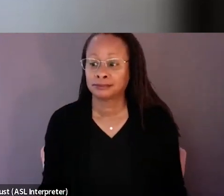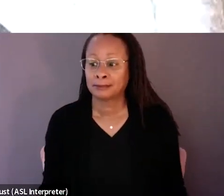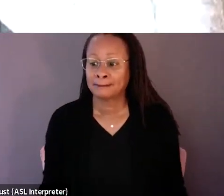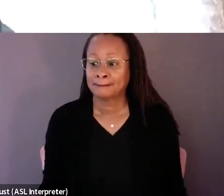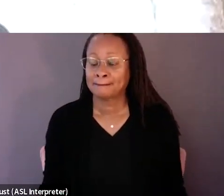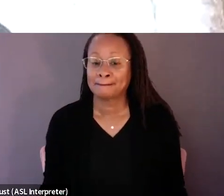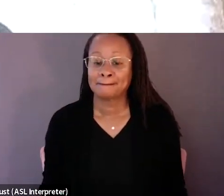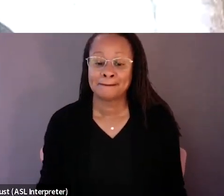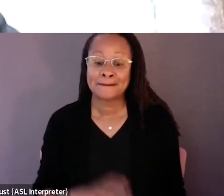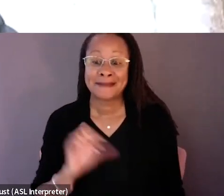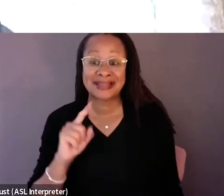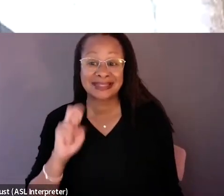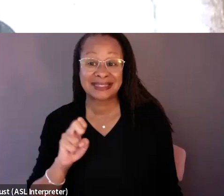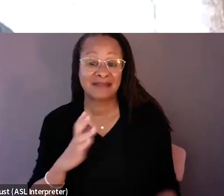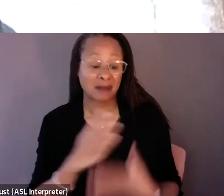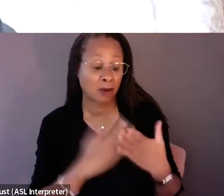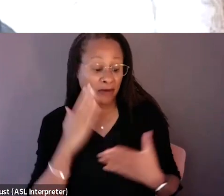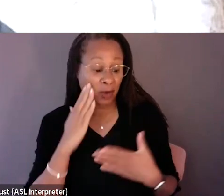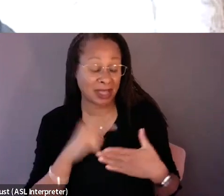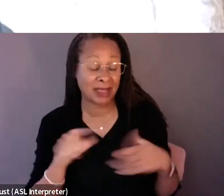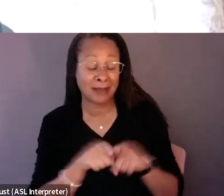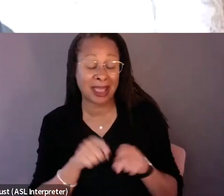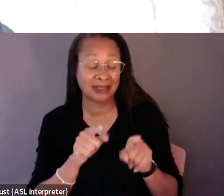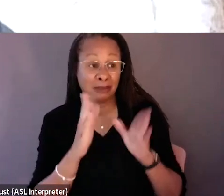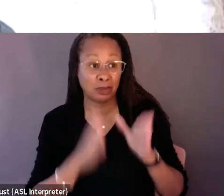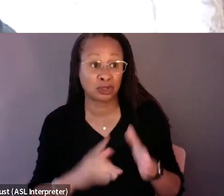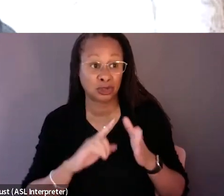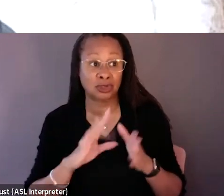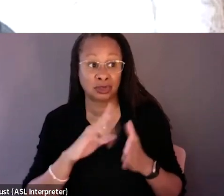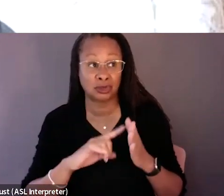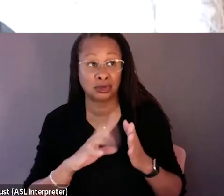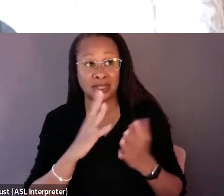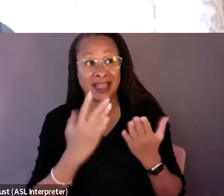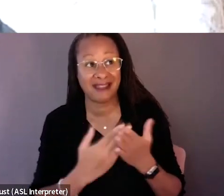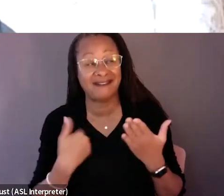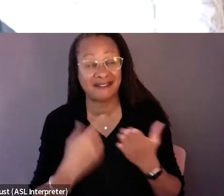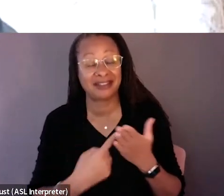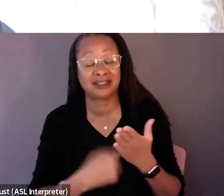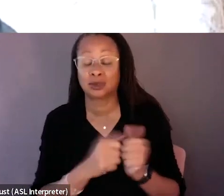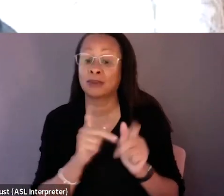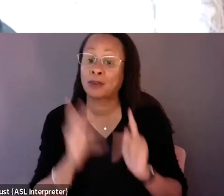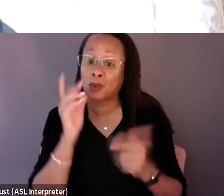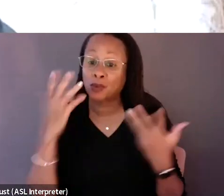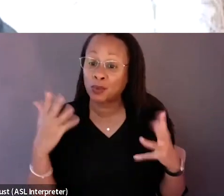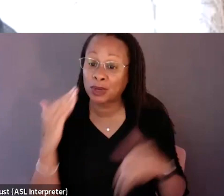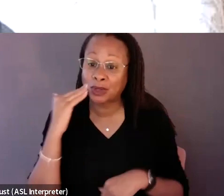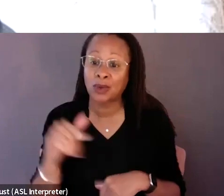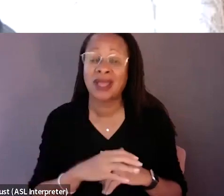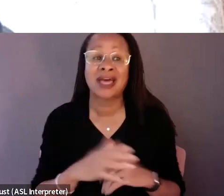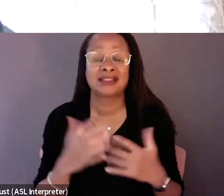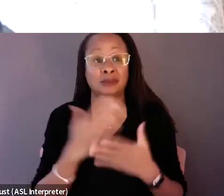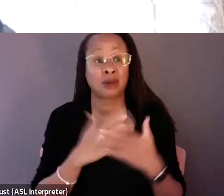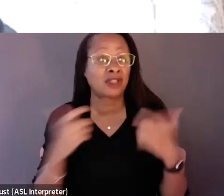And part of getting to know him as a person is talking to the people who knew him. This is obviously a part of a larger issue where people have very strong